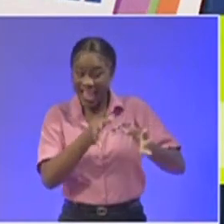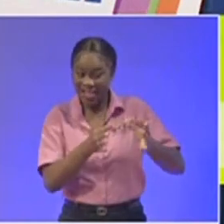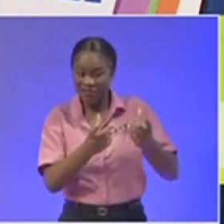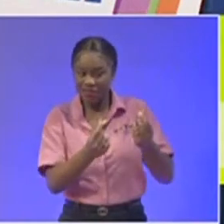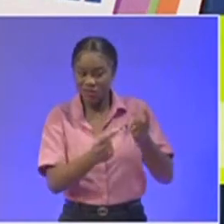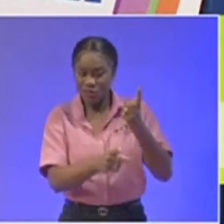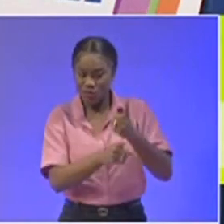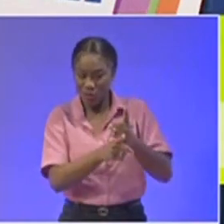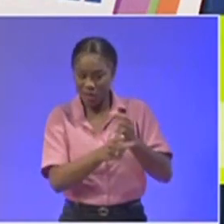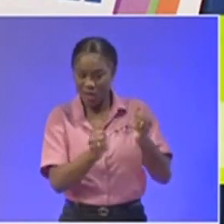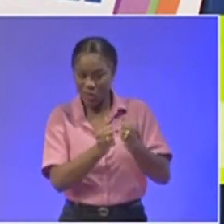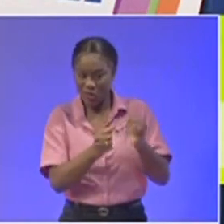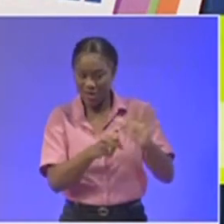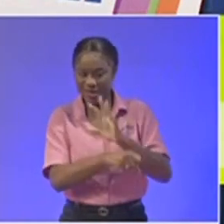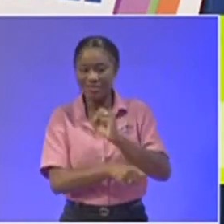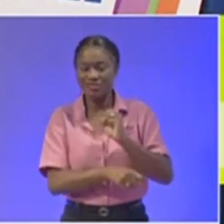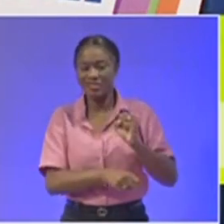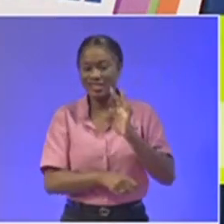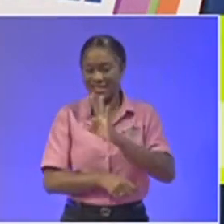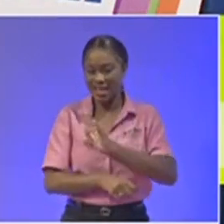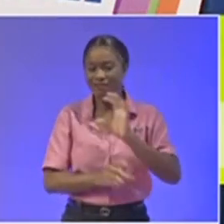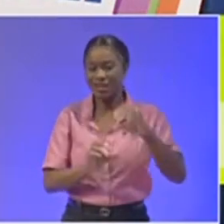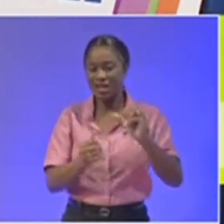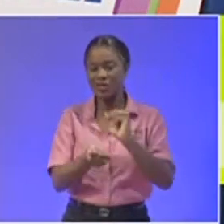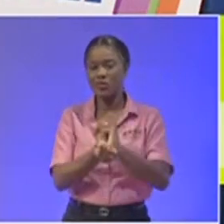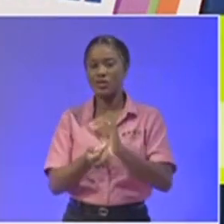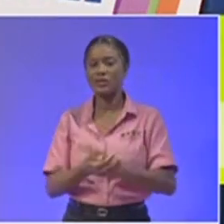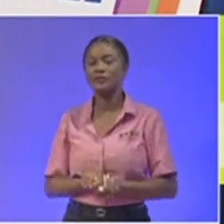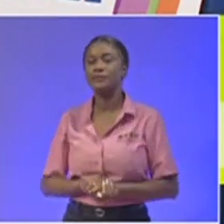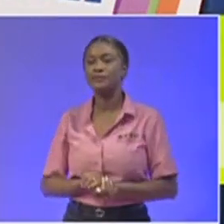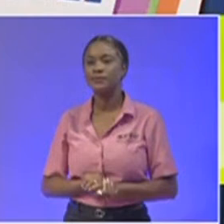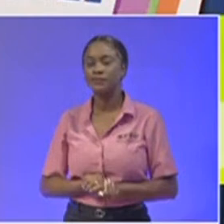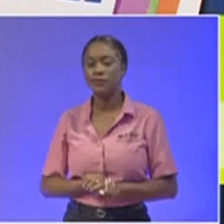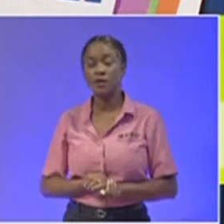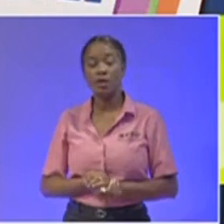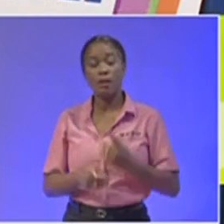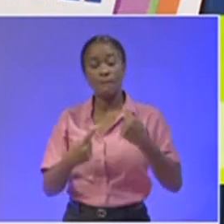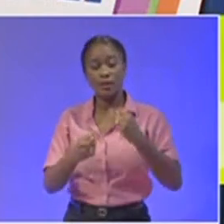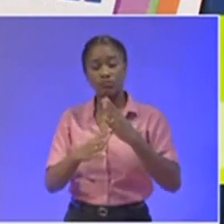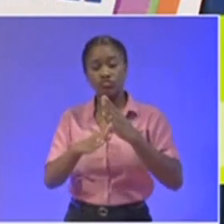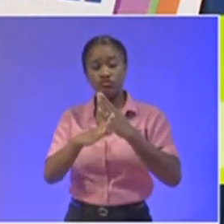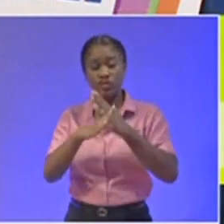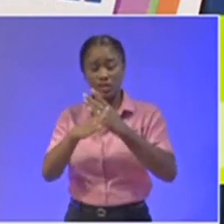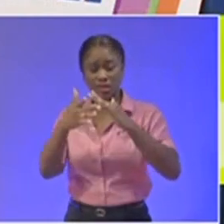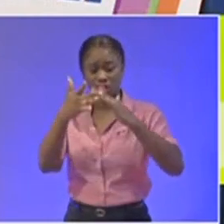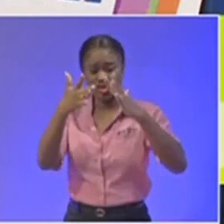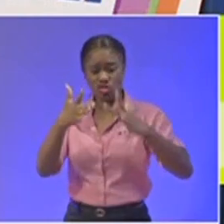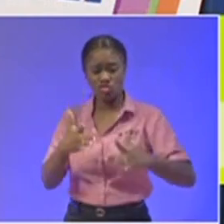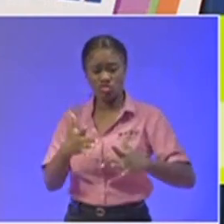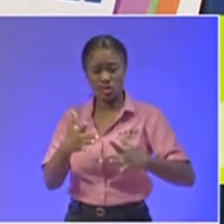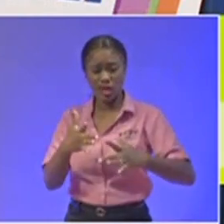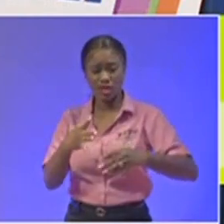properly staffed. But preventing truancy, dropout,